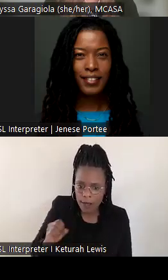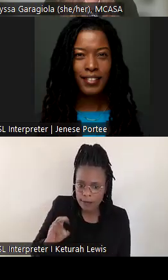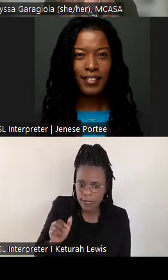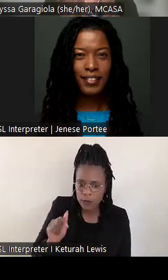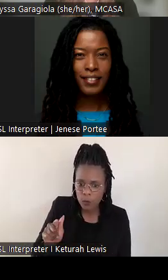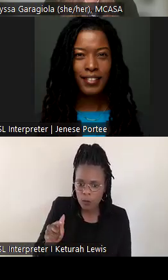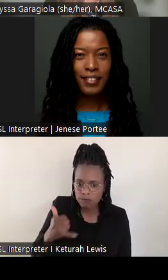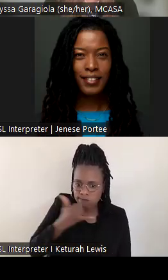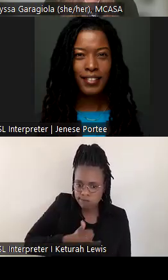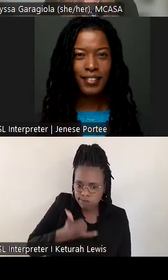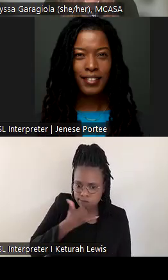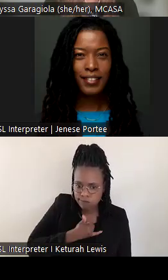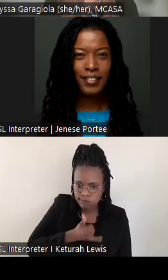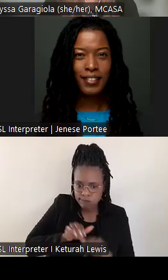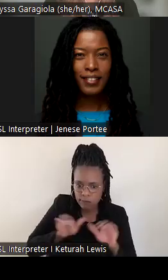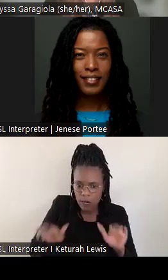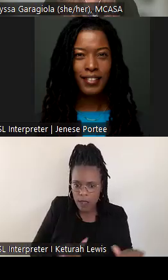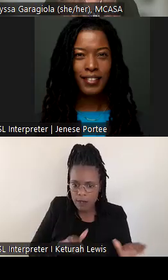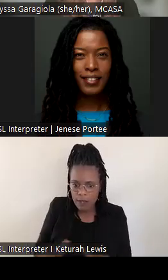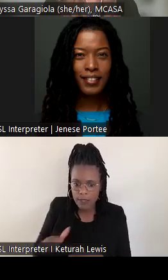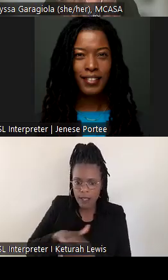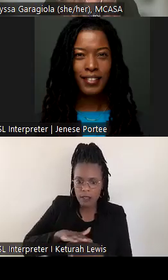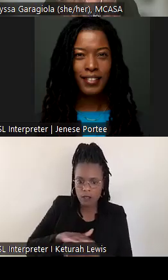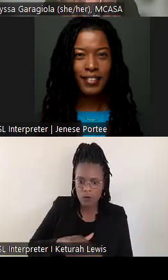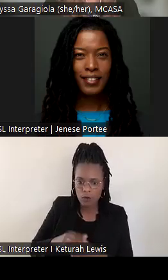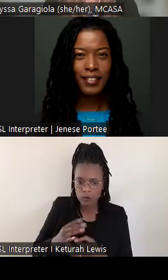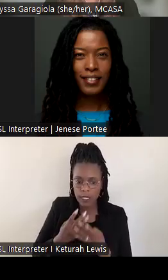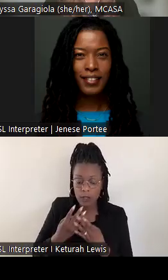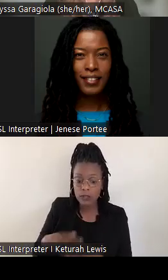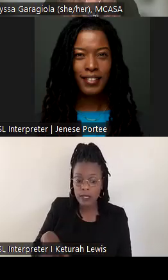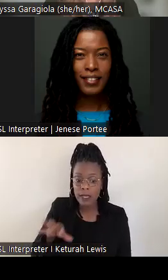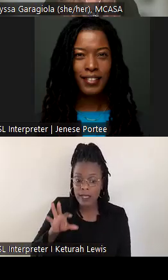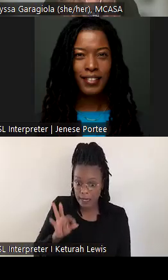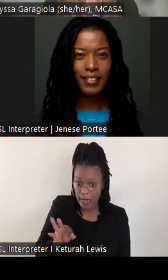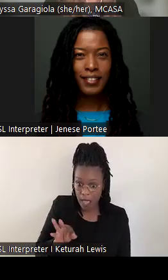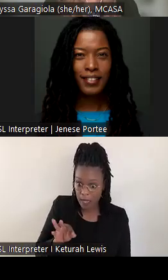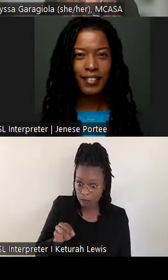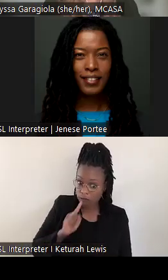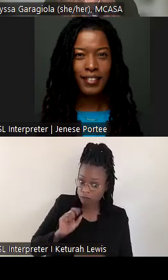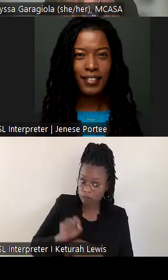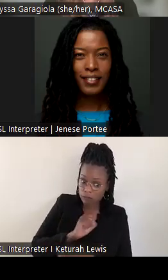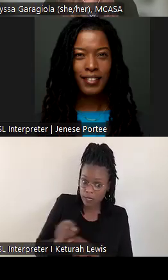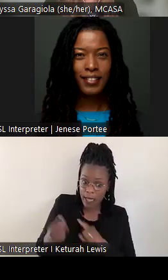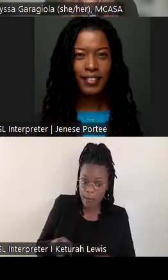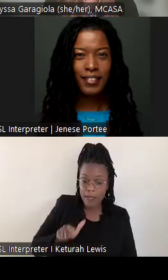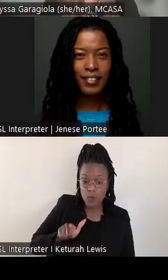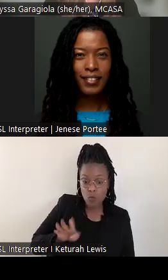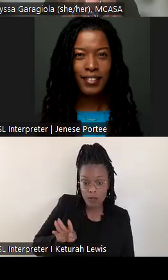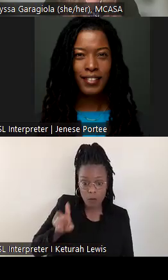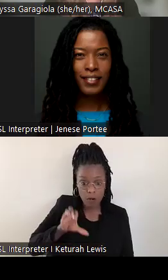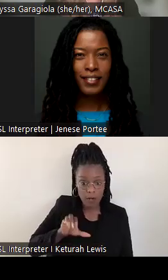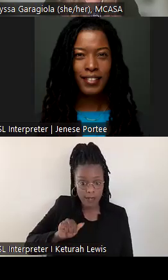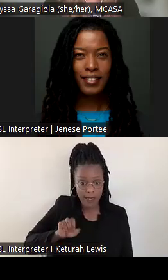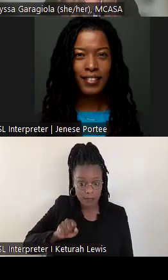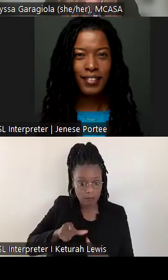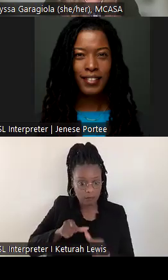substantiated and 24 ongoing cases of inmate against inmate sexual misconduct.